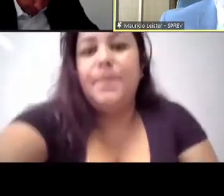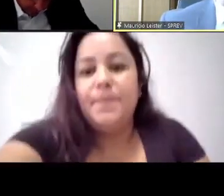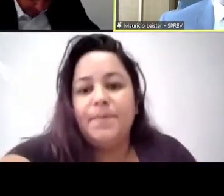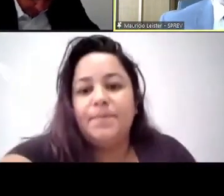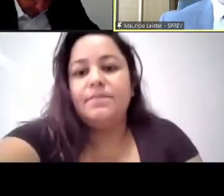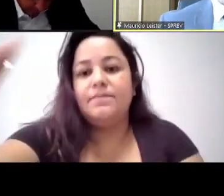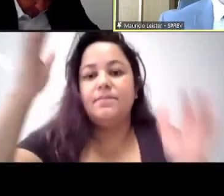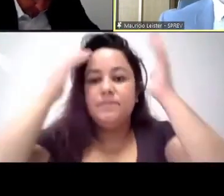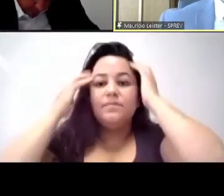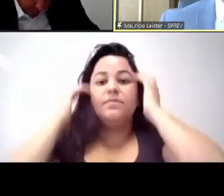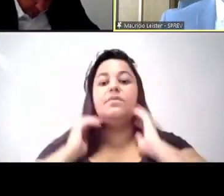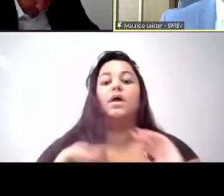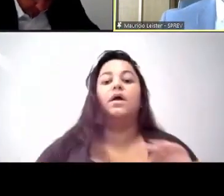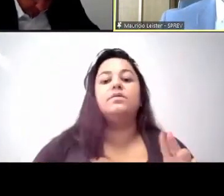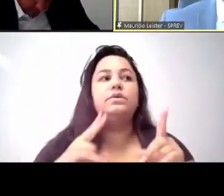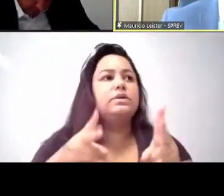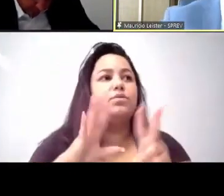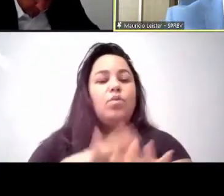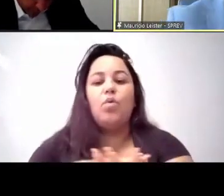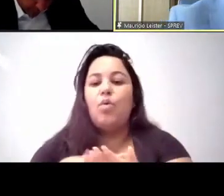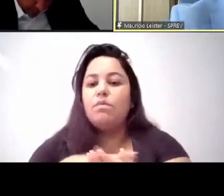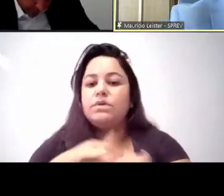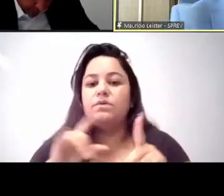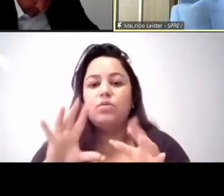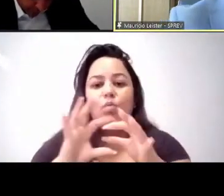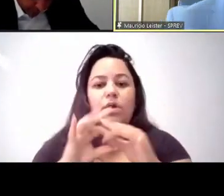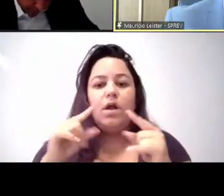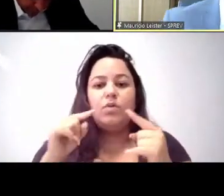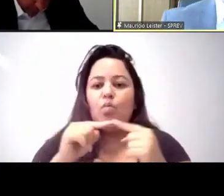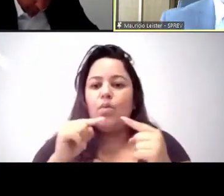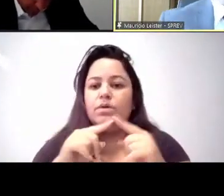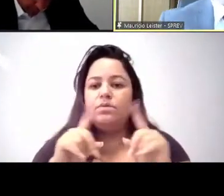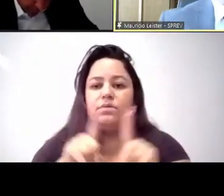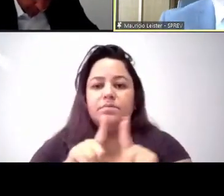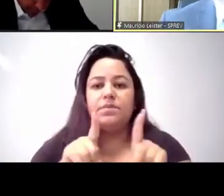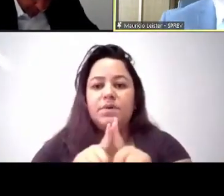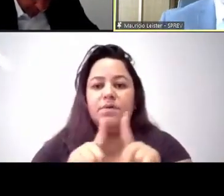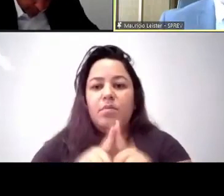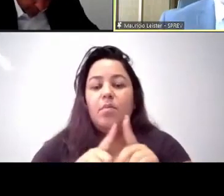we have Central Bank, and all of this.